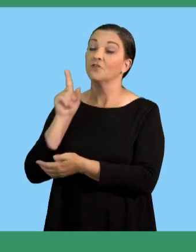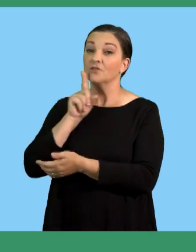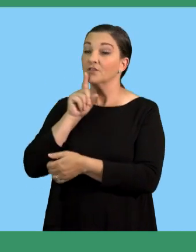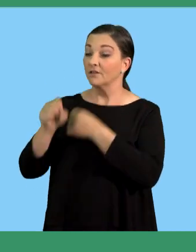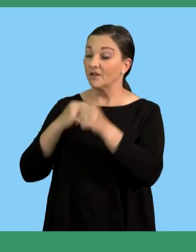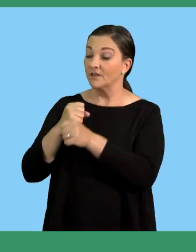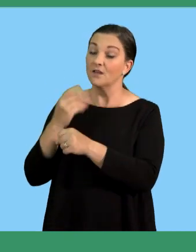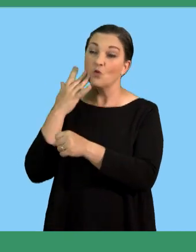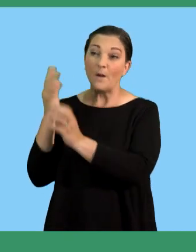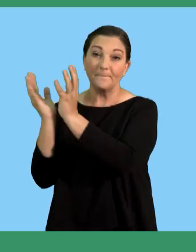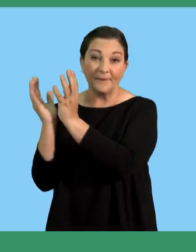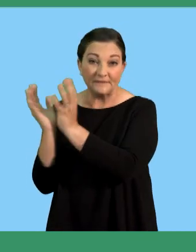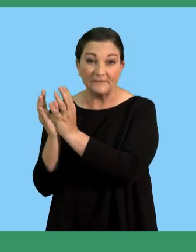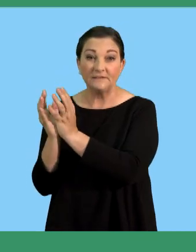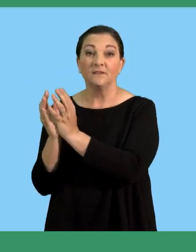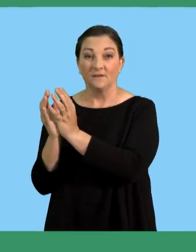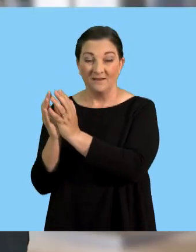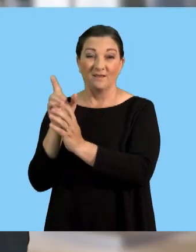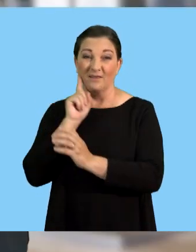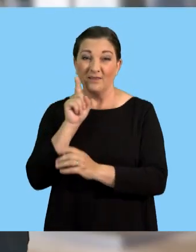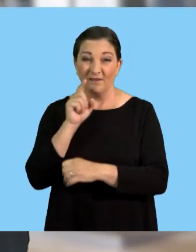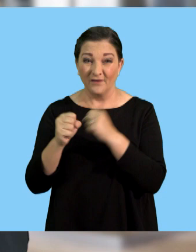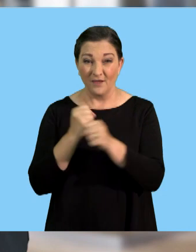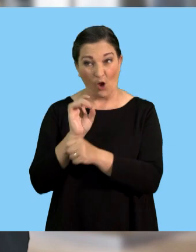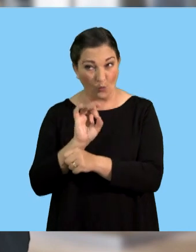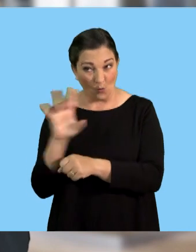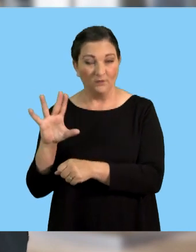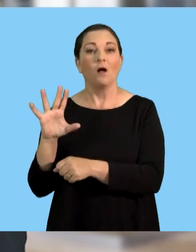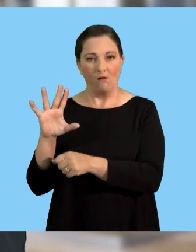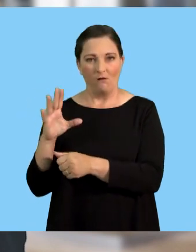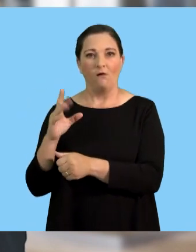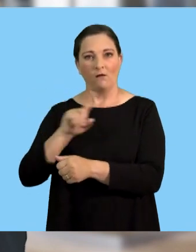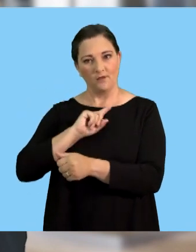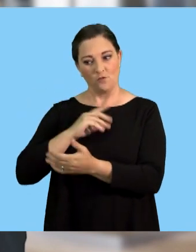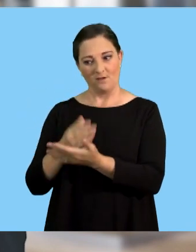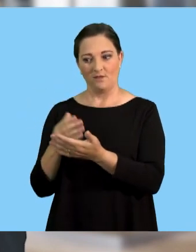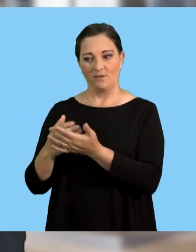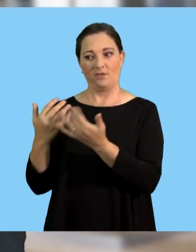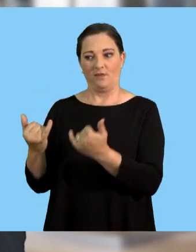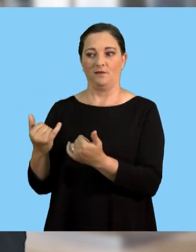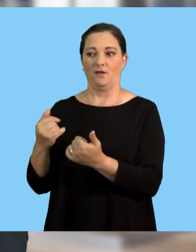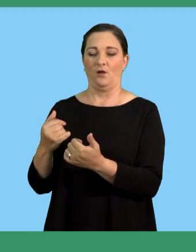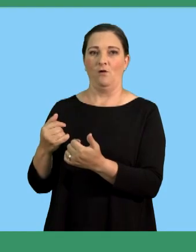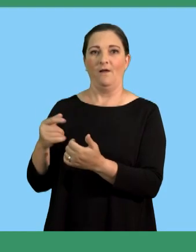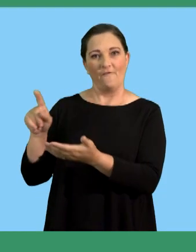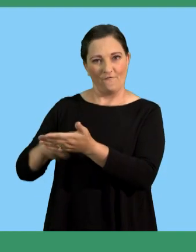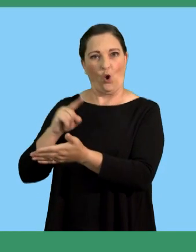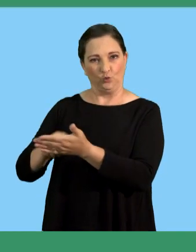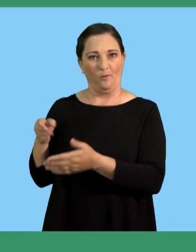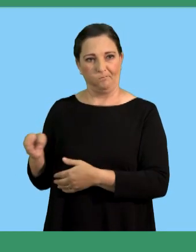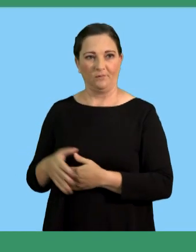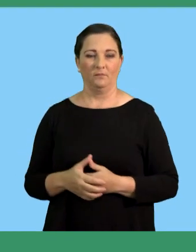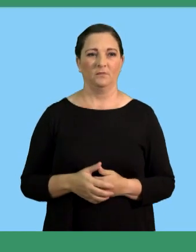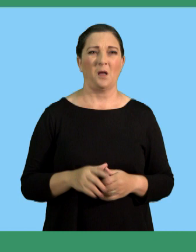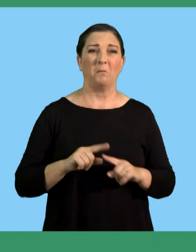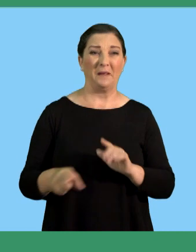can vote during an annual general meeting, which is a meeting that is held once a year. What are the negatives now?